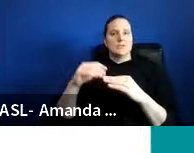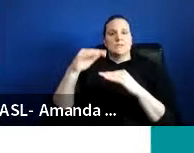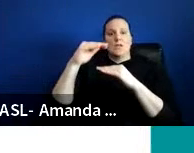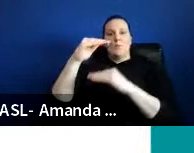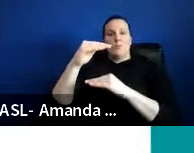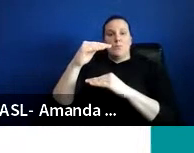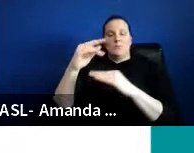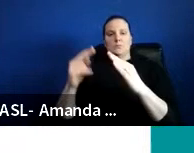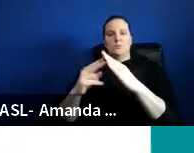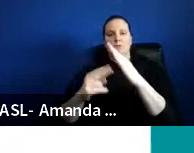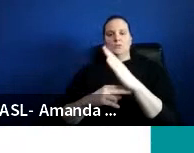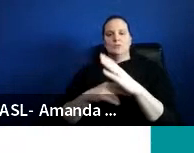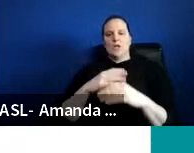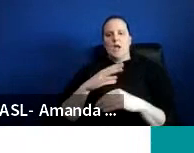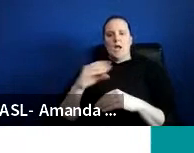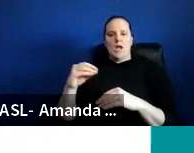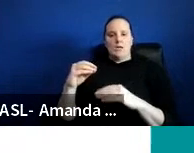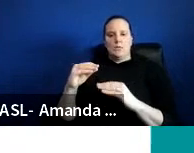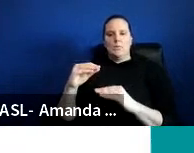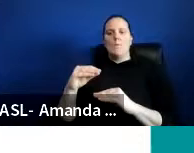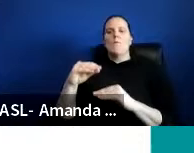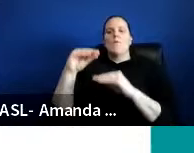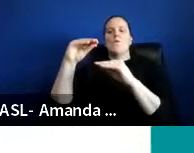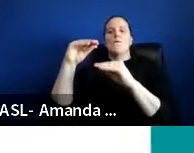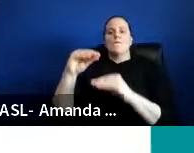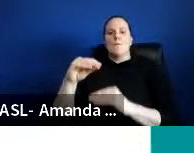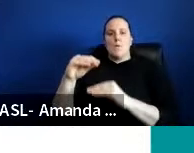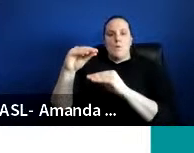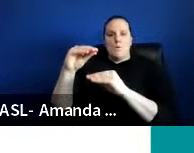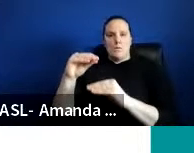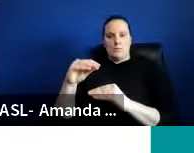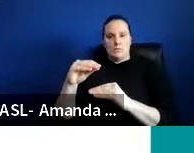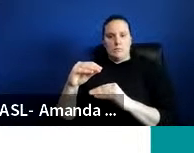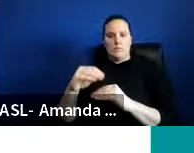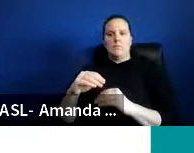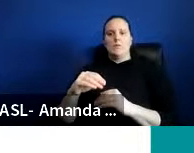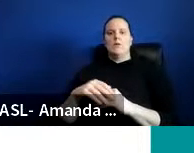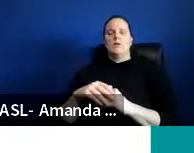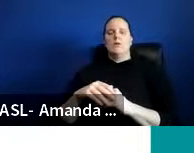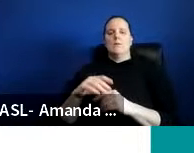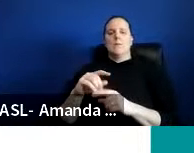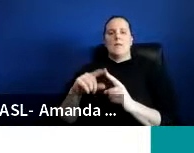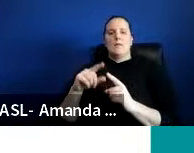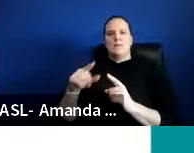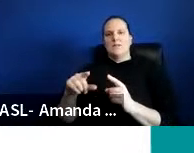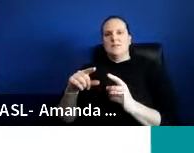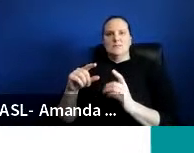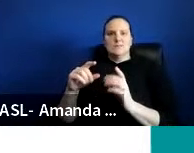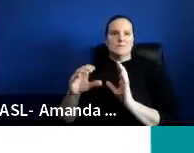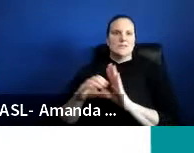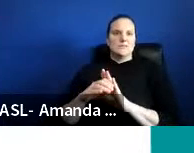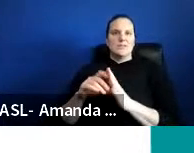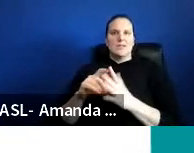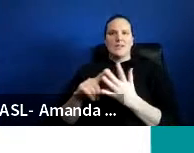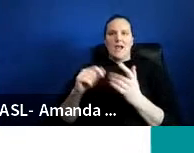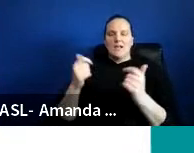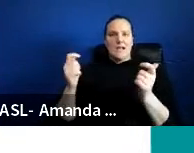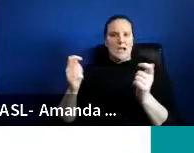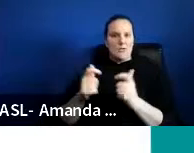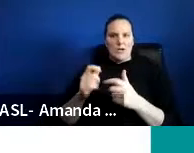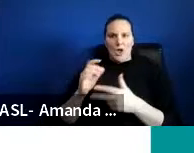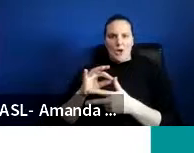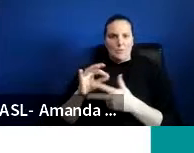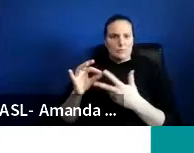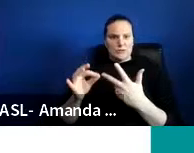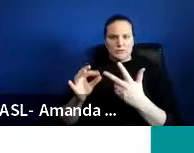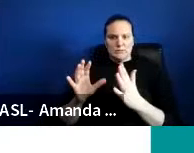span. I just want to note that the images that we showed today are not meant for decision making or narrowing of options. It